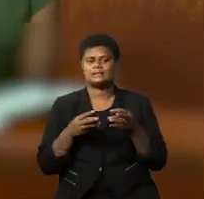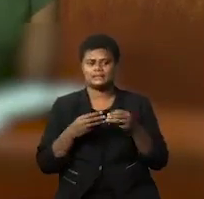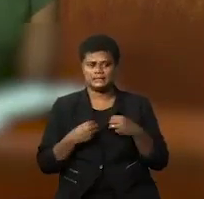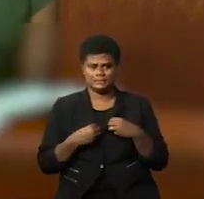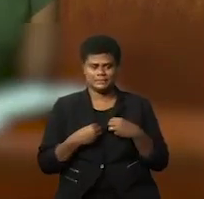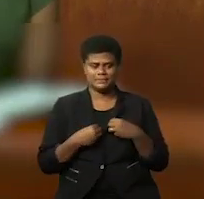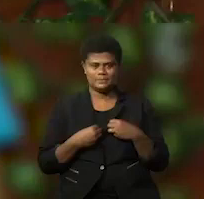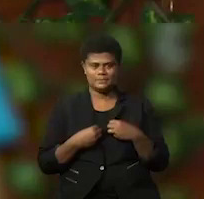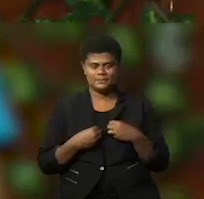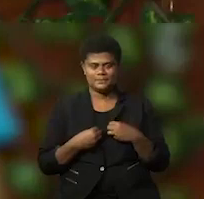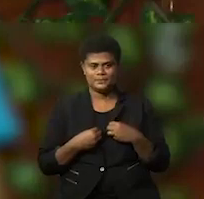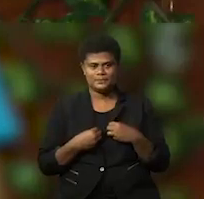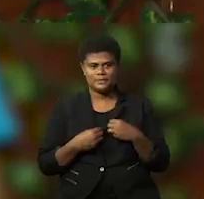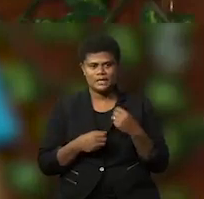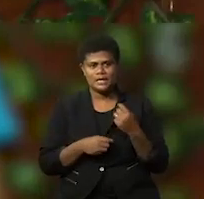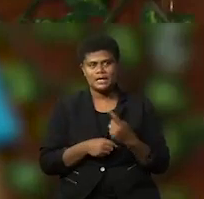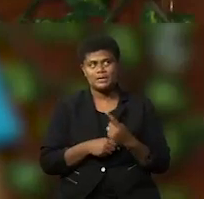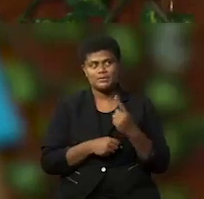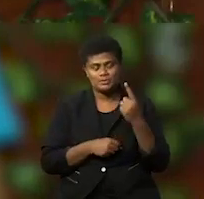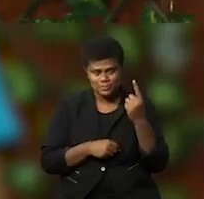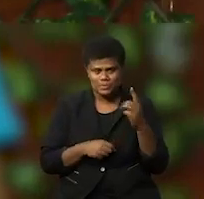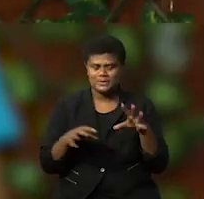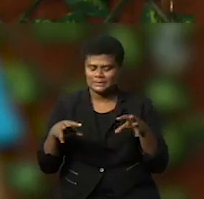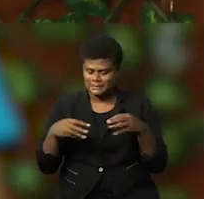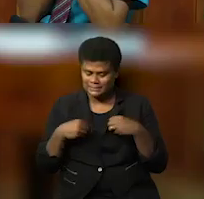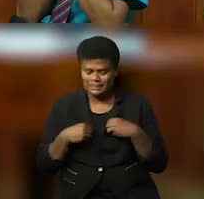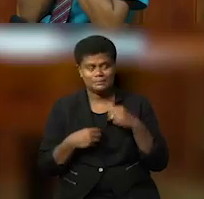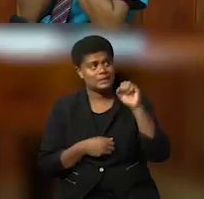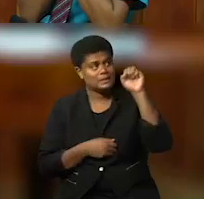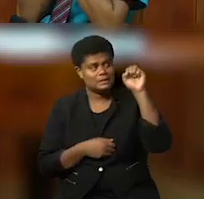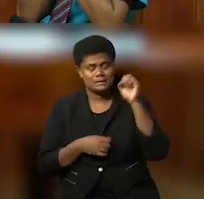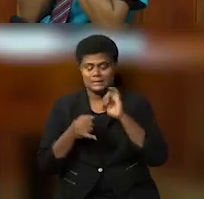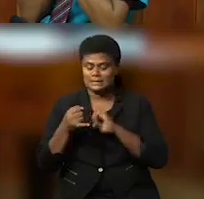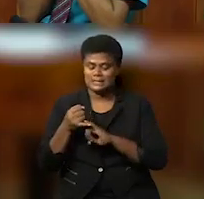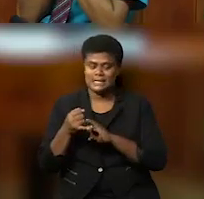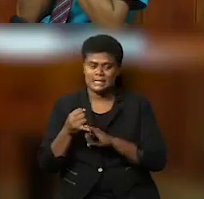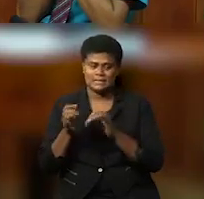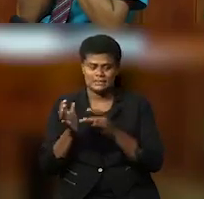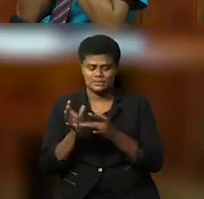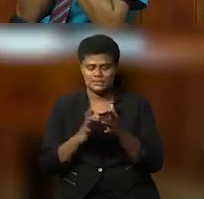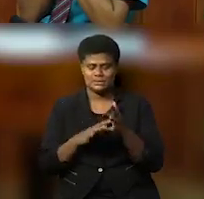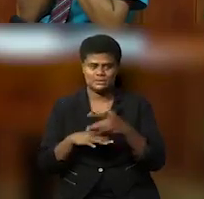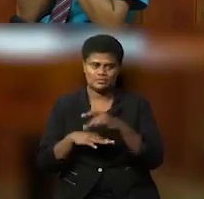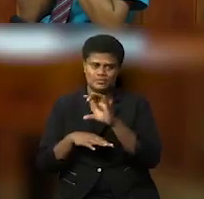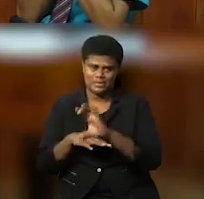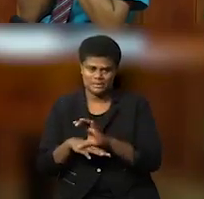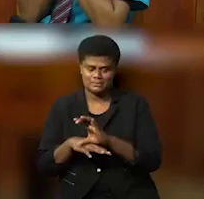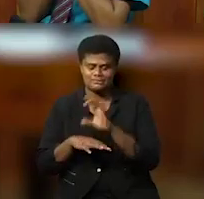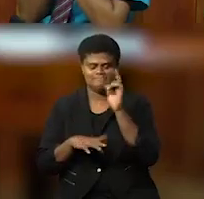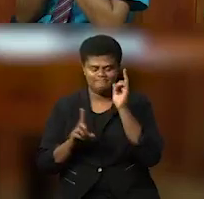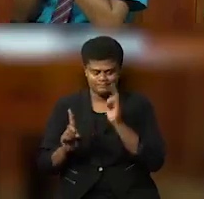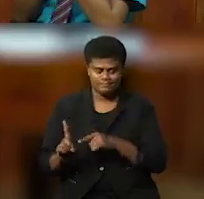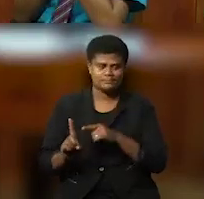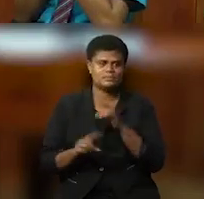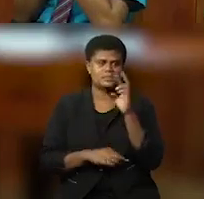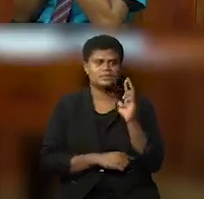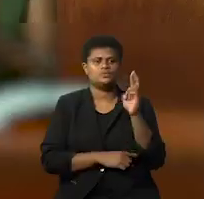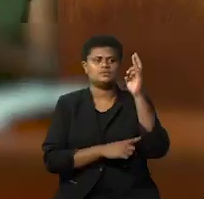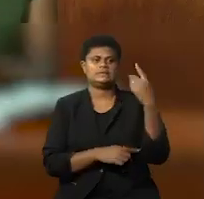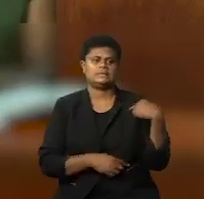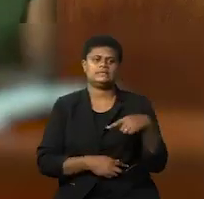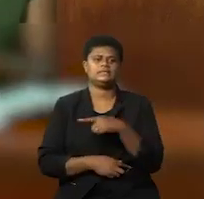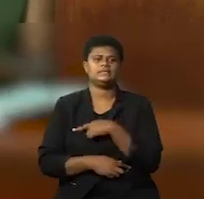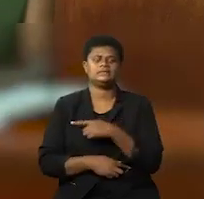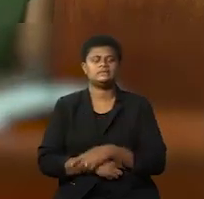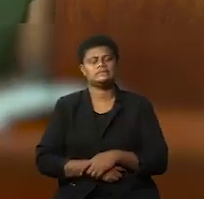accepts His Son that He presents Himself there on our behalf. Tala has just shared so beautifully about what glory